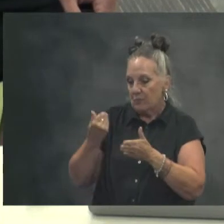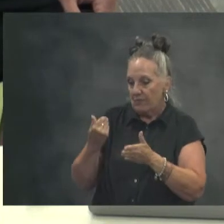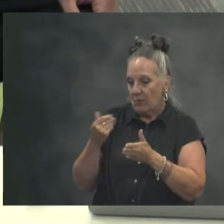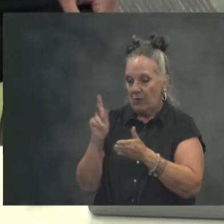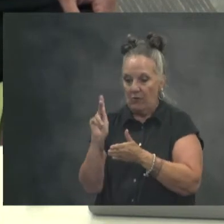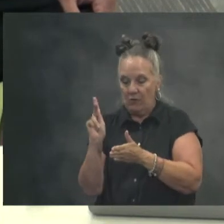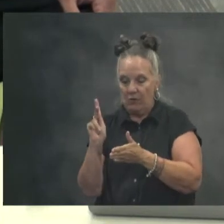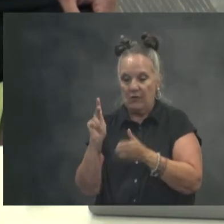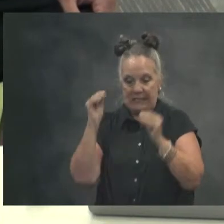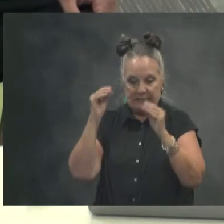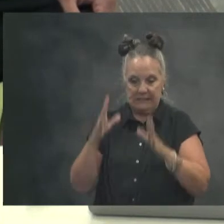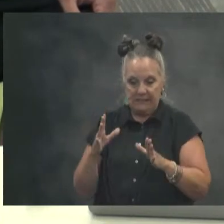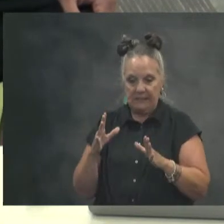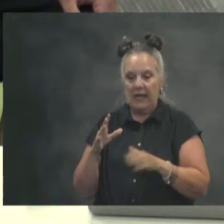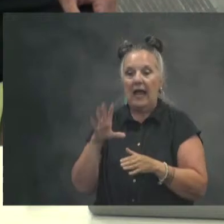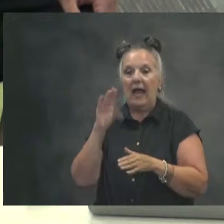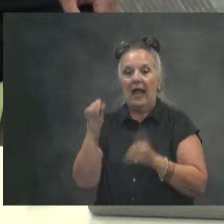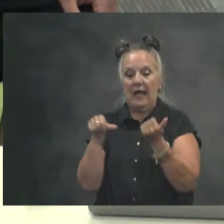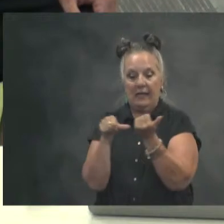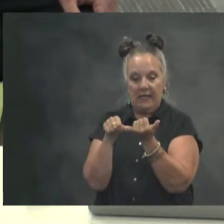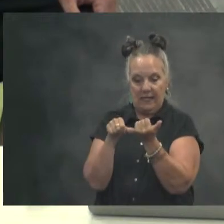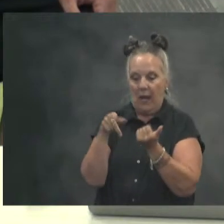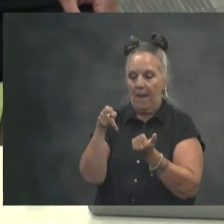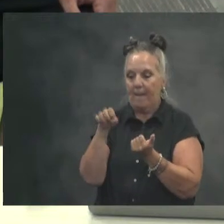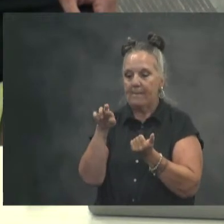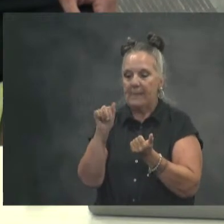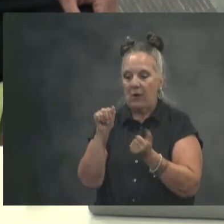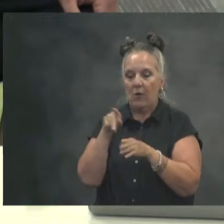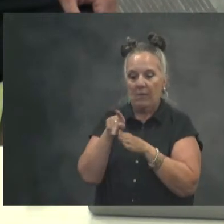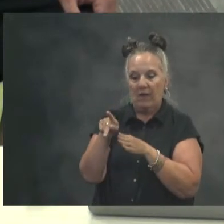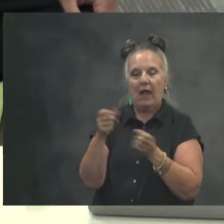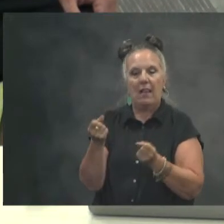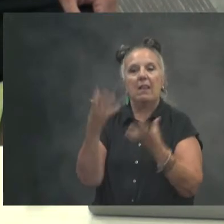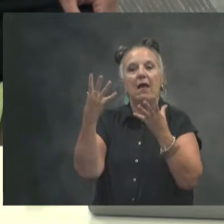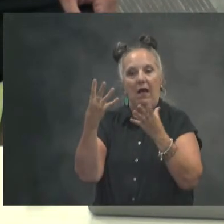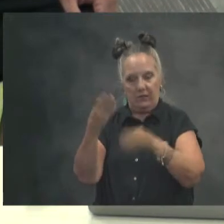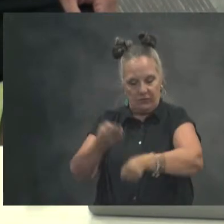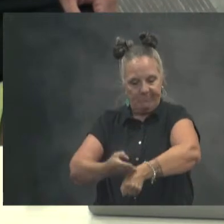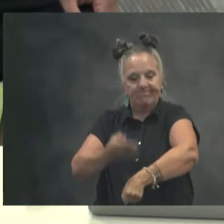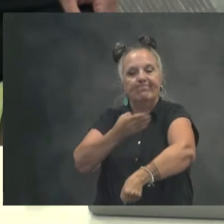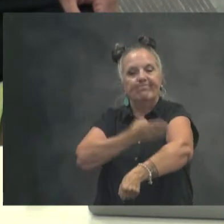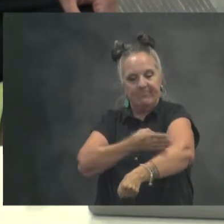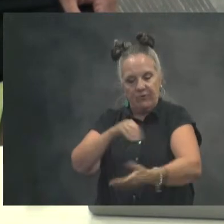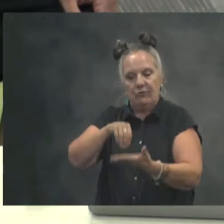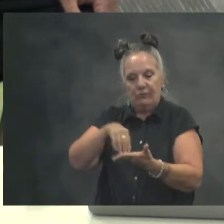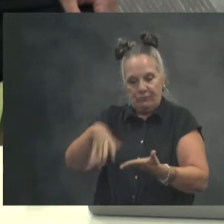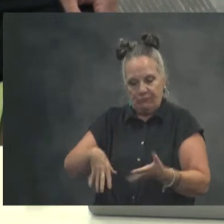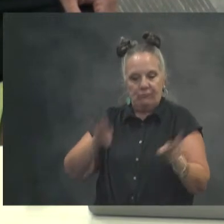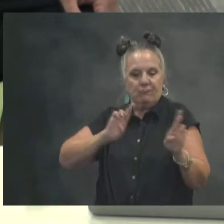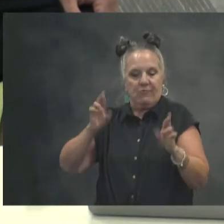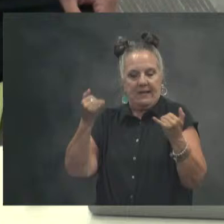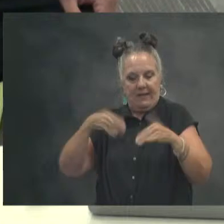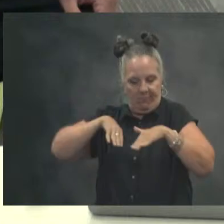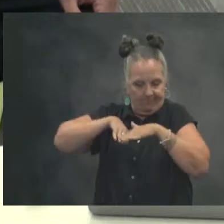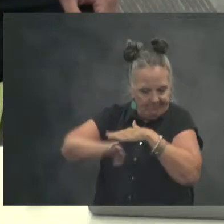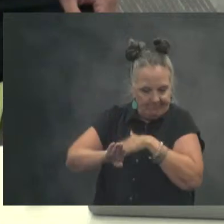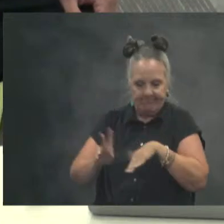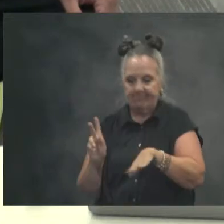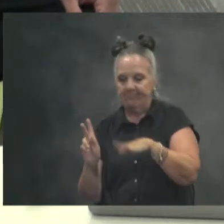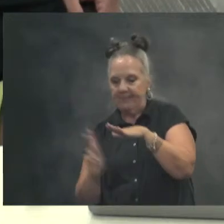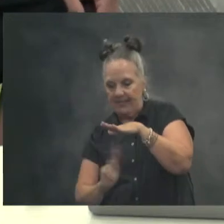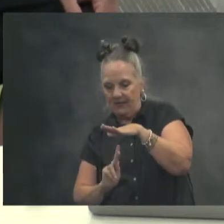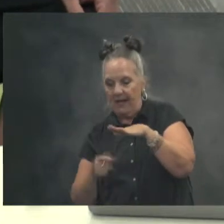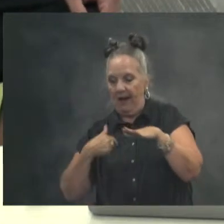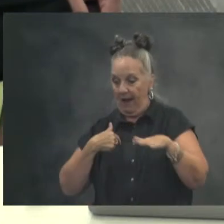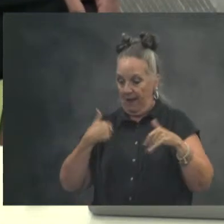and paraprofessionals, there has been lots of growth of students being ready when they go into kindergarten. Having